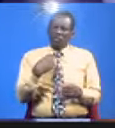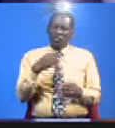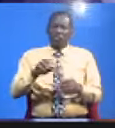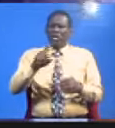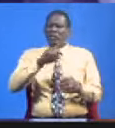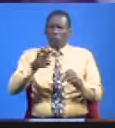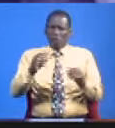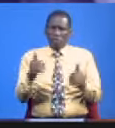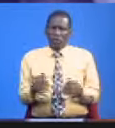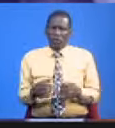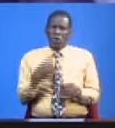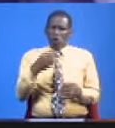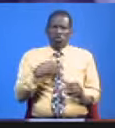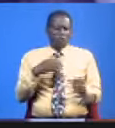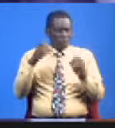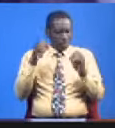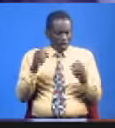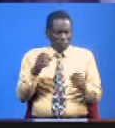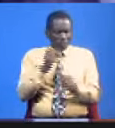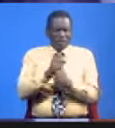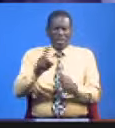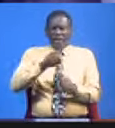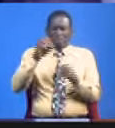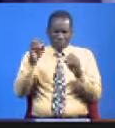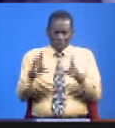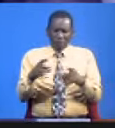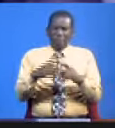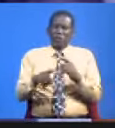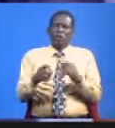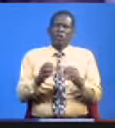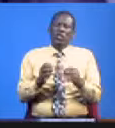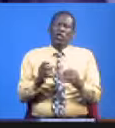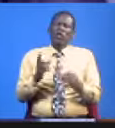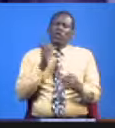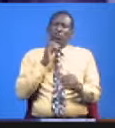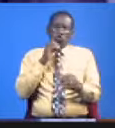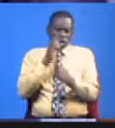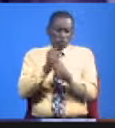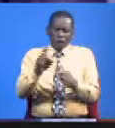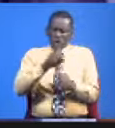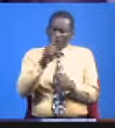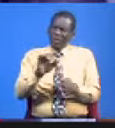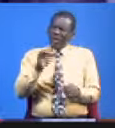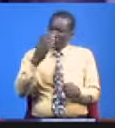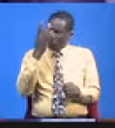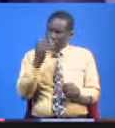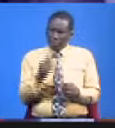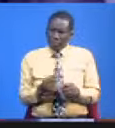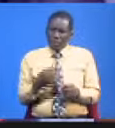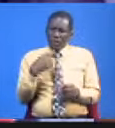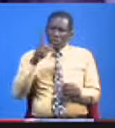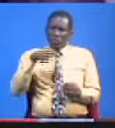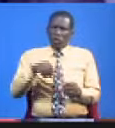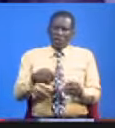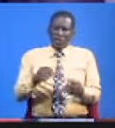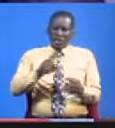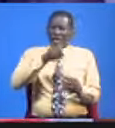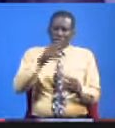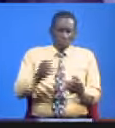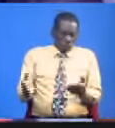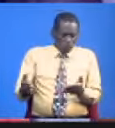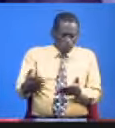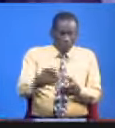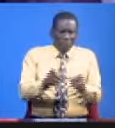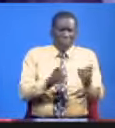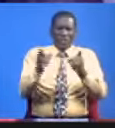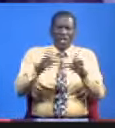hawakufanya mtihani ilichelewa but tomorrow tutafanya. Nikamuliza mbona ati mtihani ilikolektiwa na director